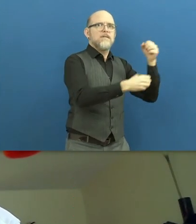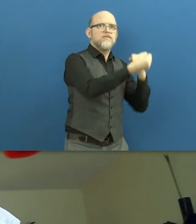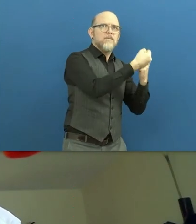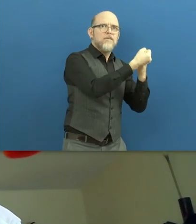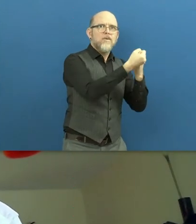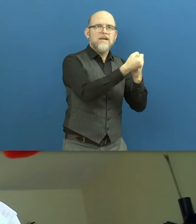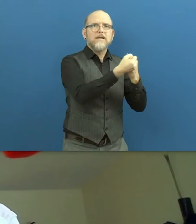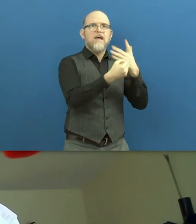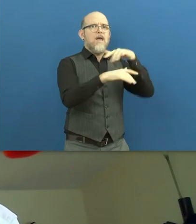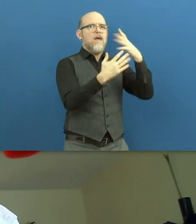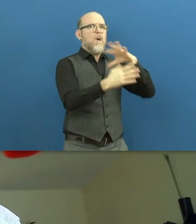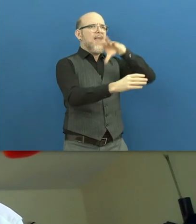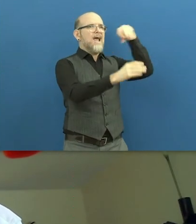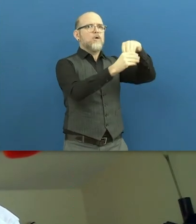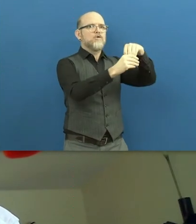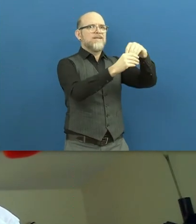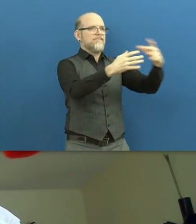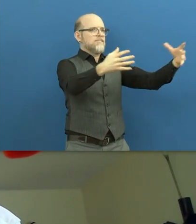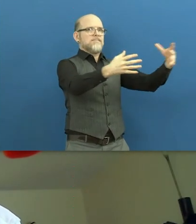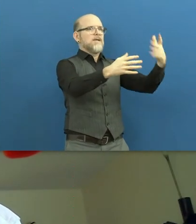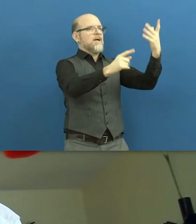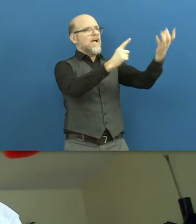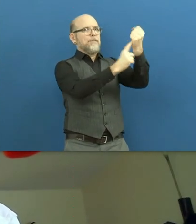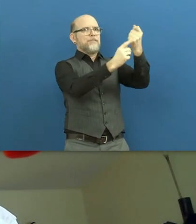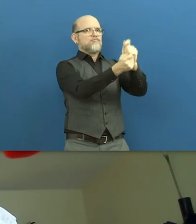environment for all people with disabilities.